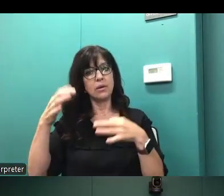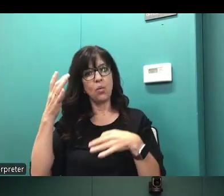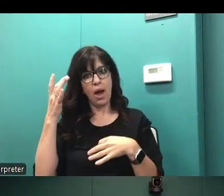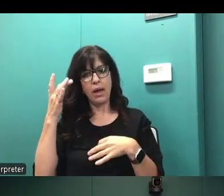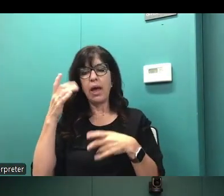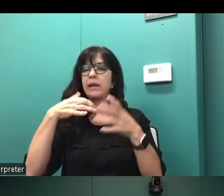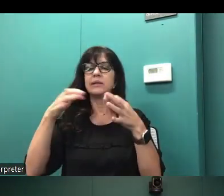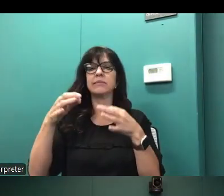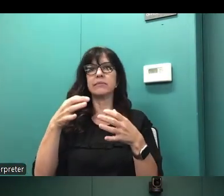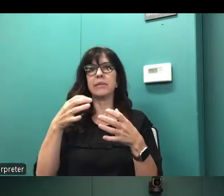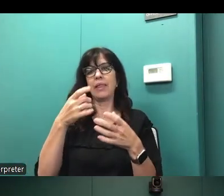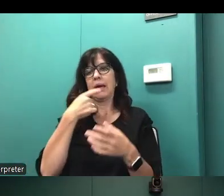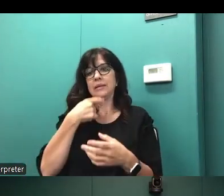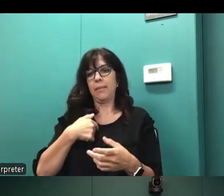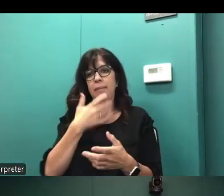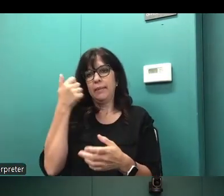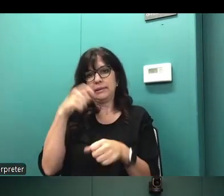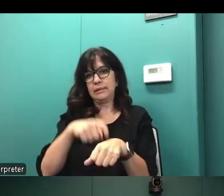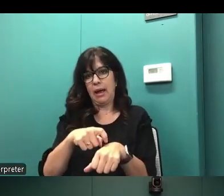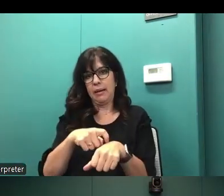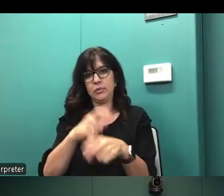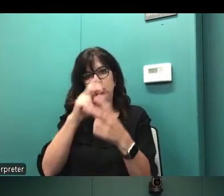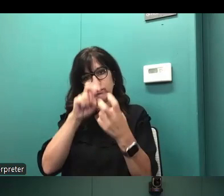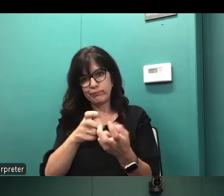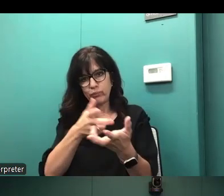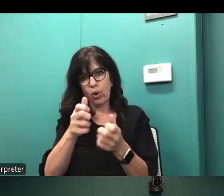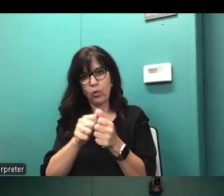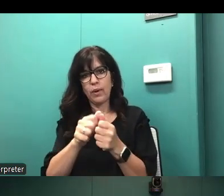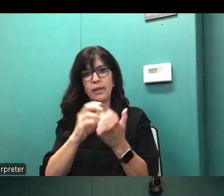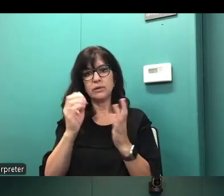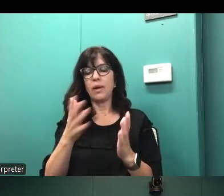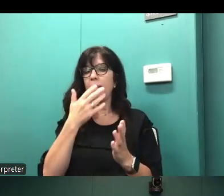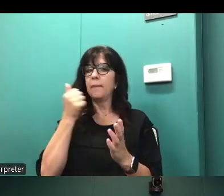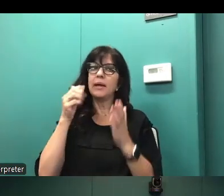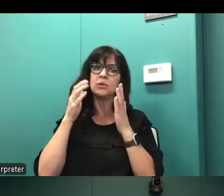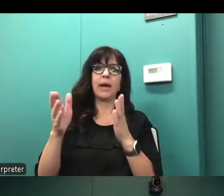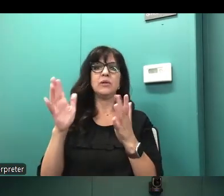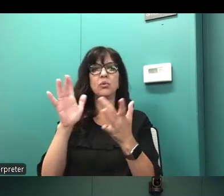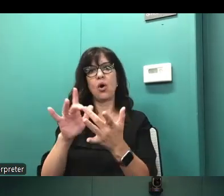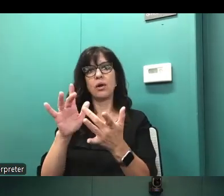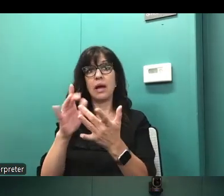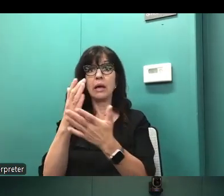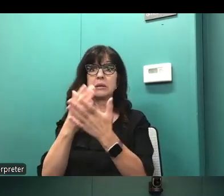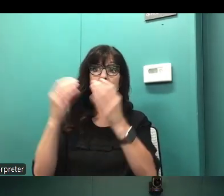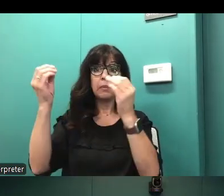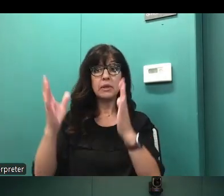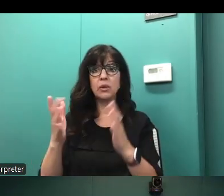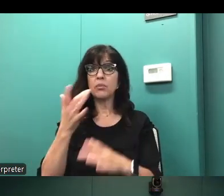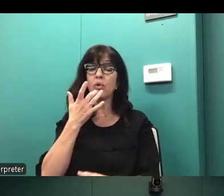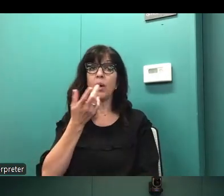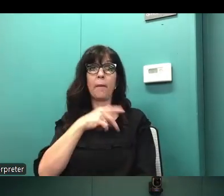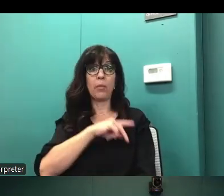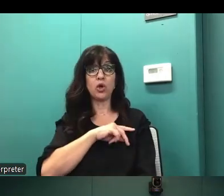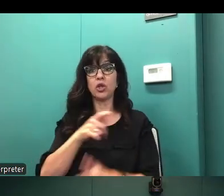best times to work with the student and then best way to contact you. Some teachers like to do it through